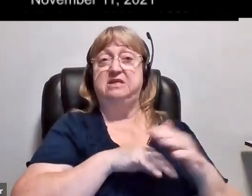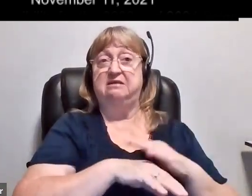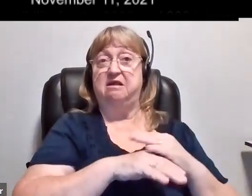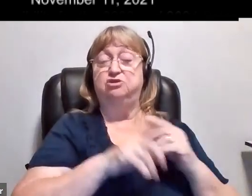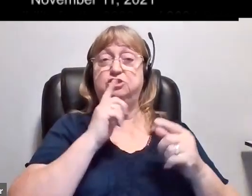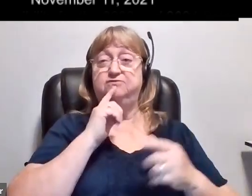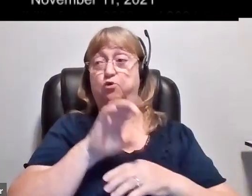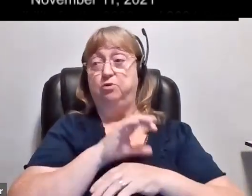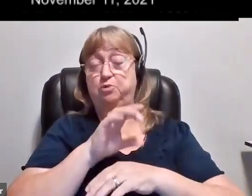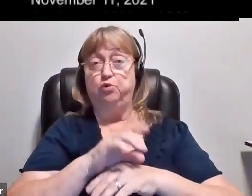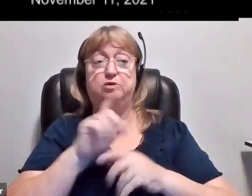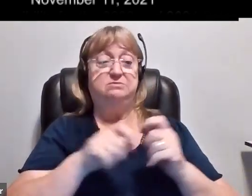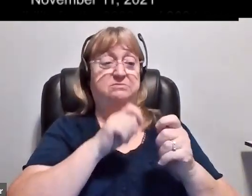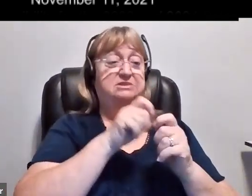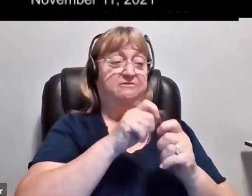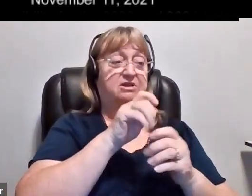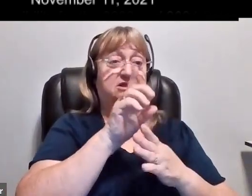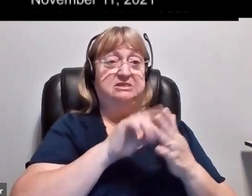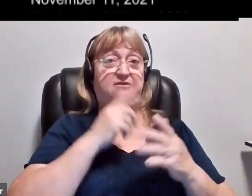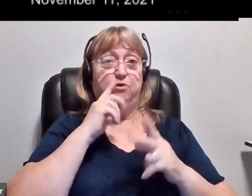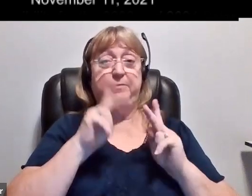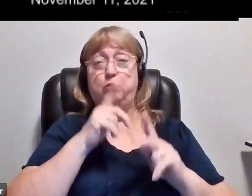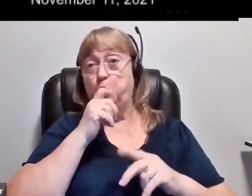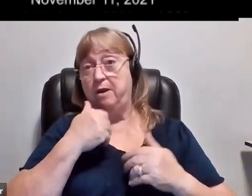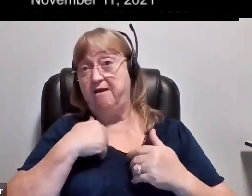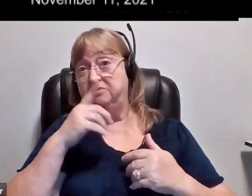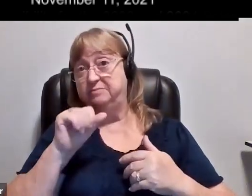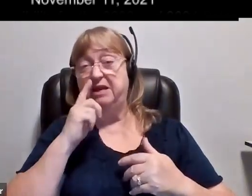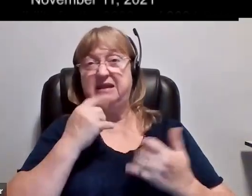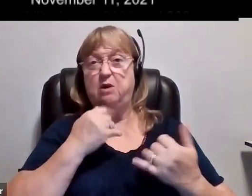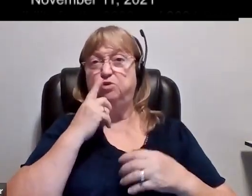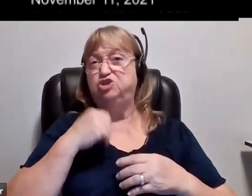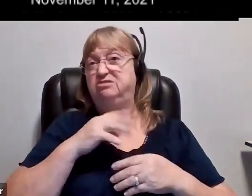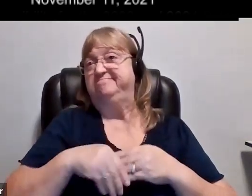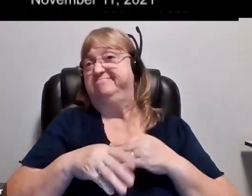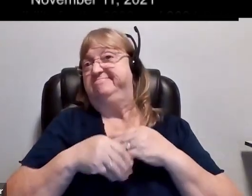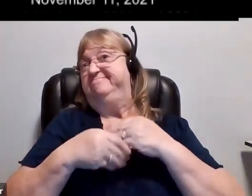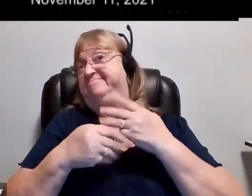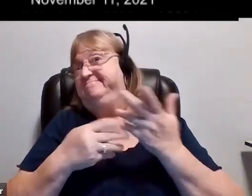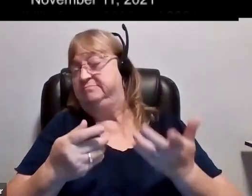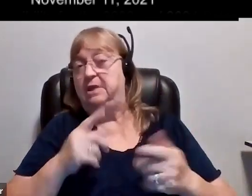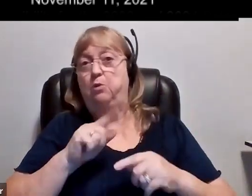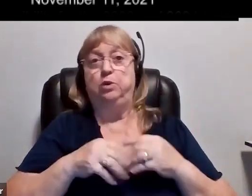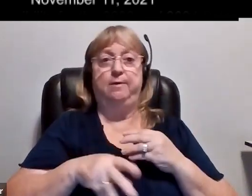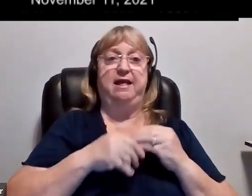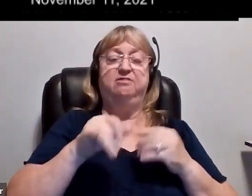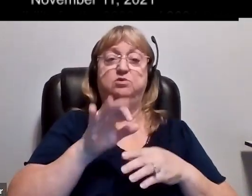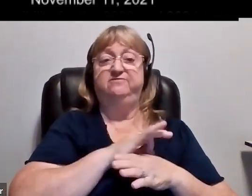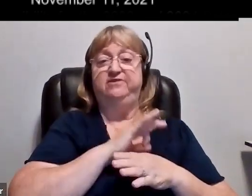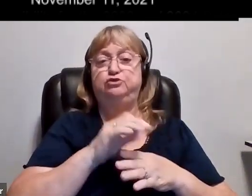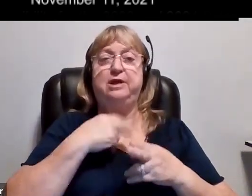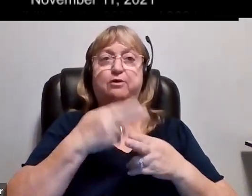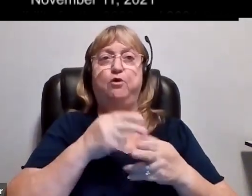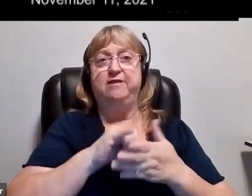So they were specifically designed for people with disabilities. Now we're just building in these things. And when we build in these features, then I would call that